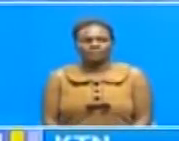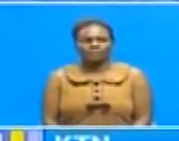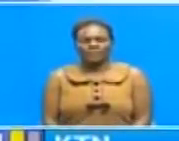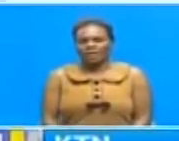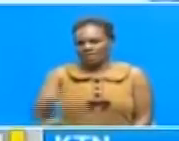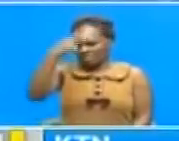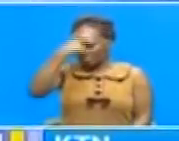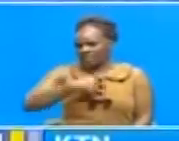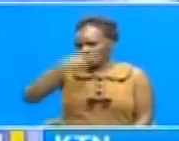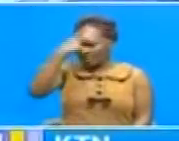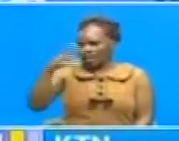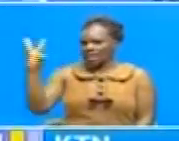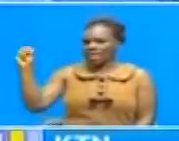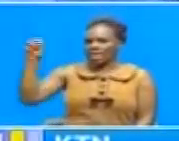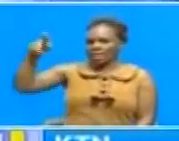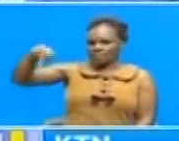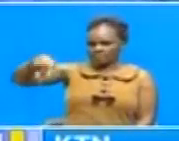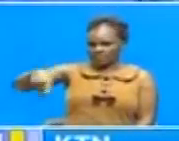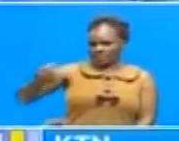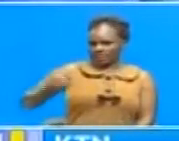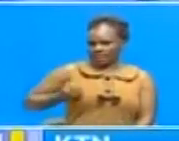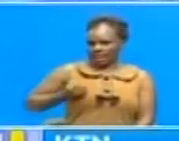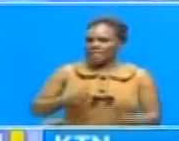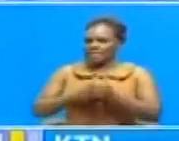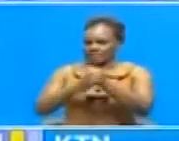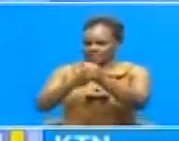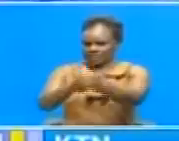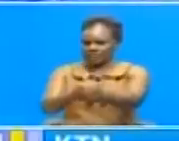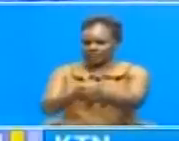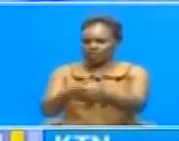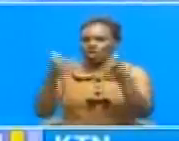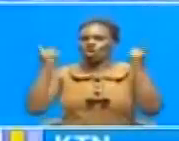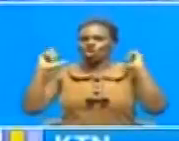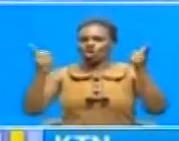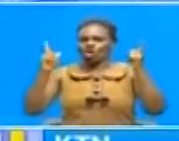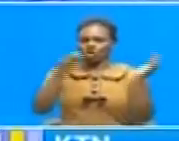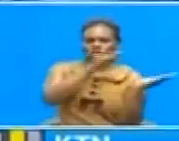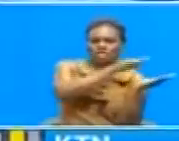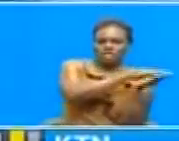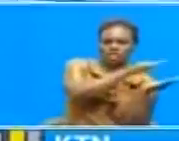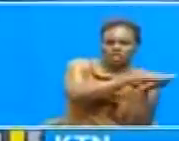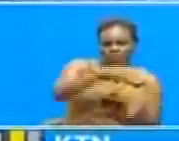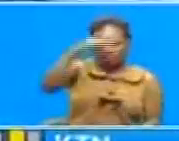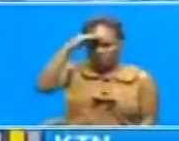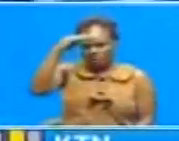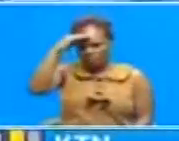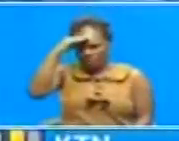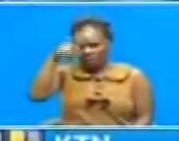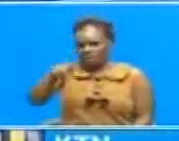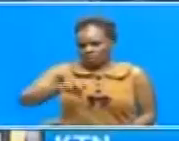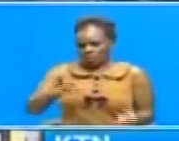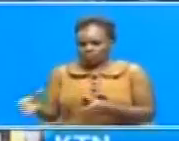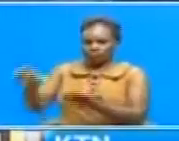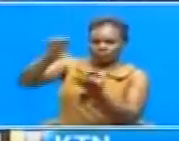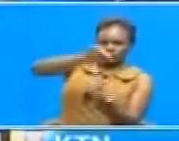In Thika, MP Alice Nganga led a raid on a container used to store ethanol. After the ethanol was